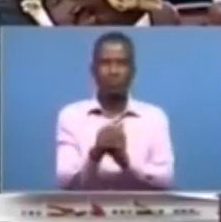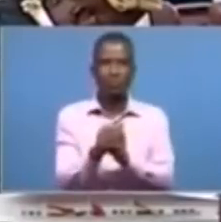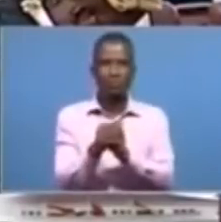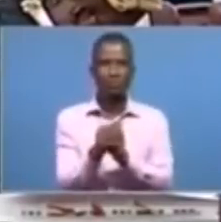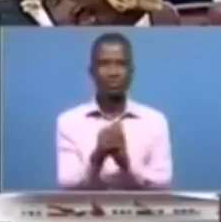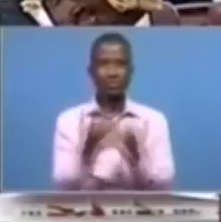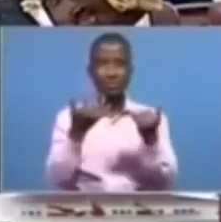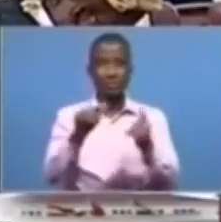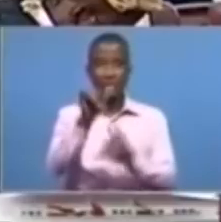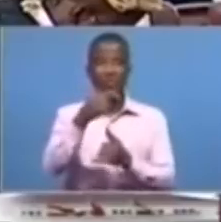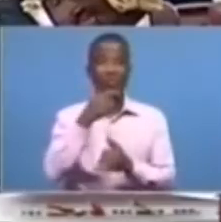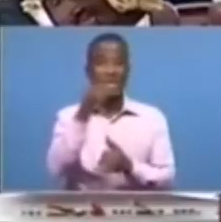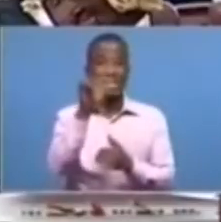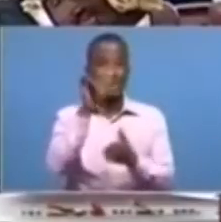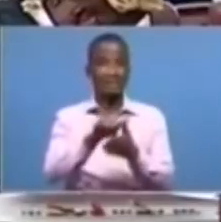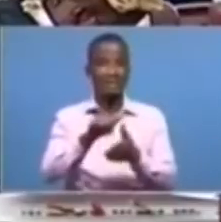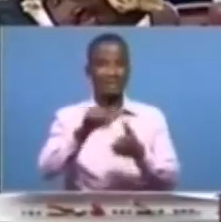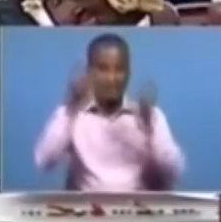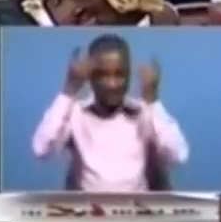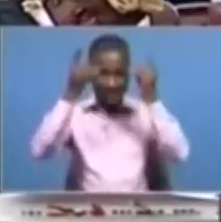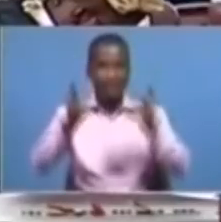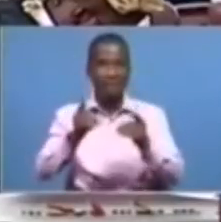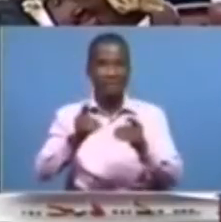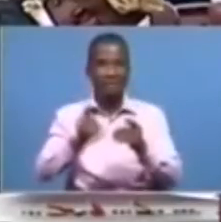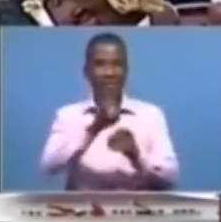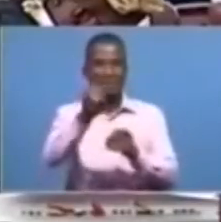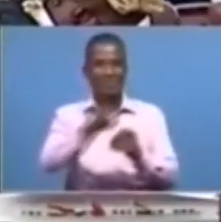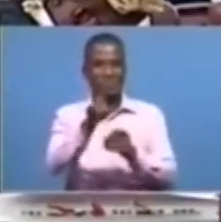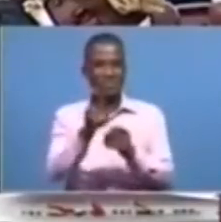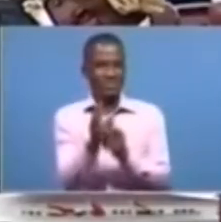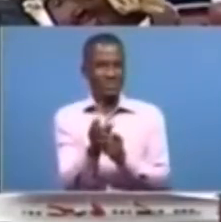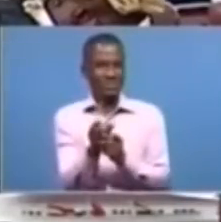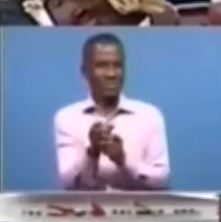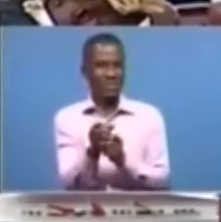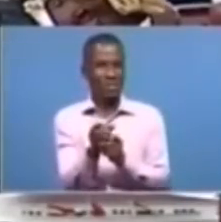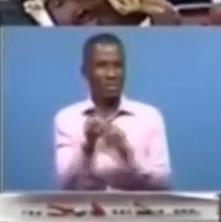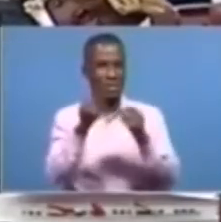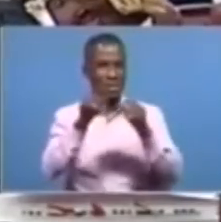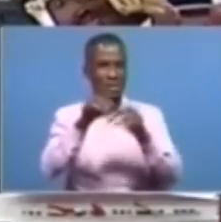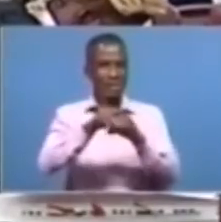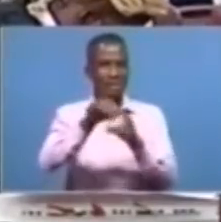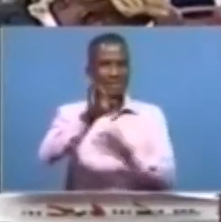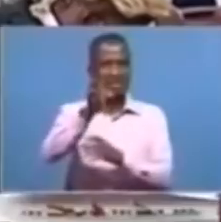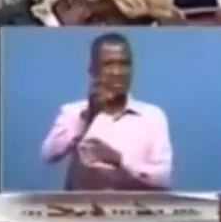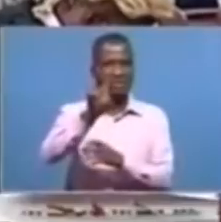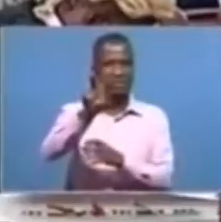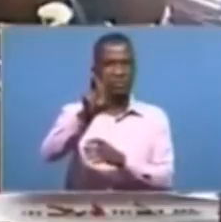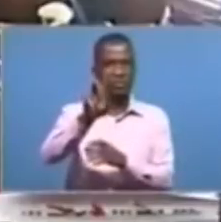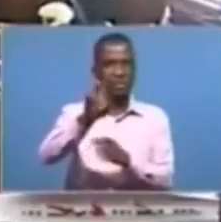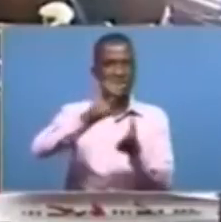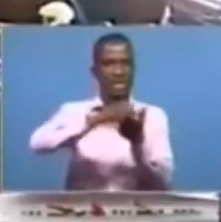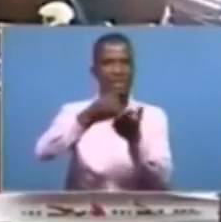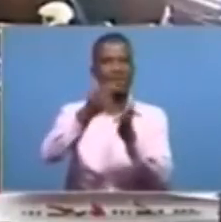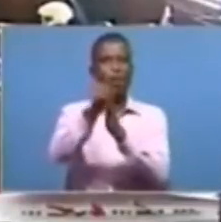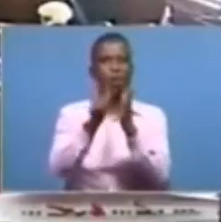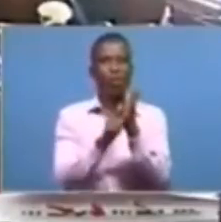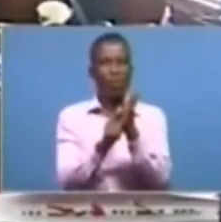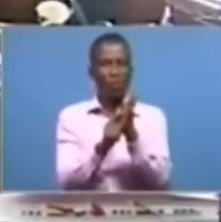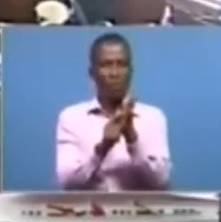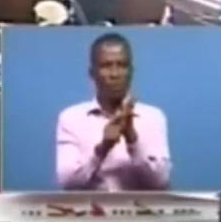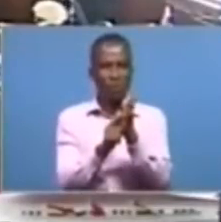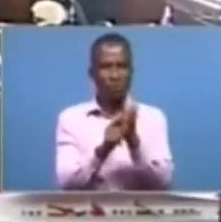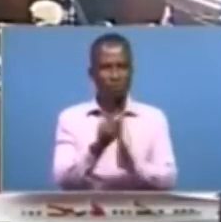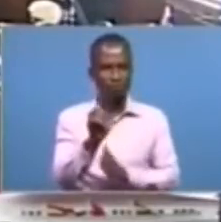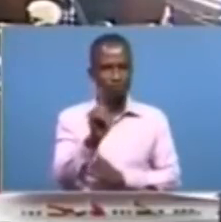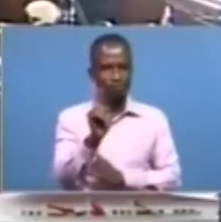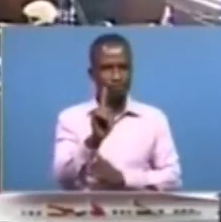say respectfully that that decision was per incuriam, section 72 of the Evidence Act. And